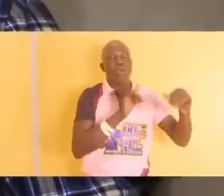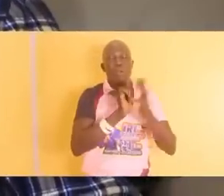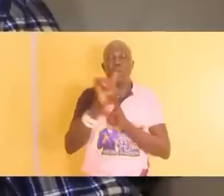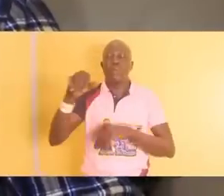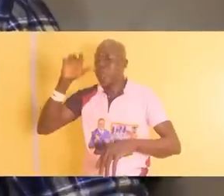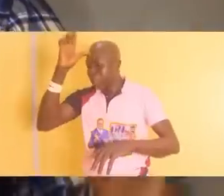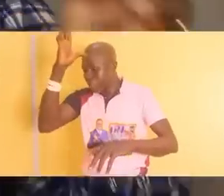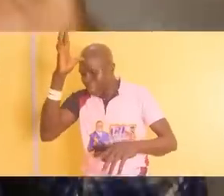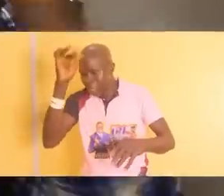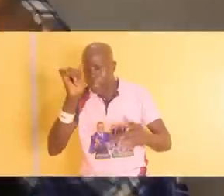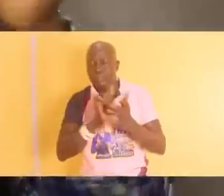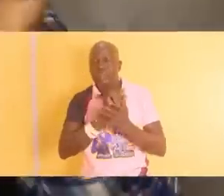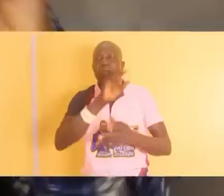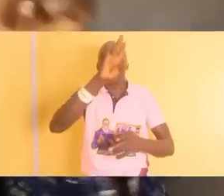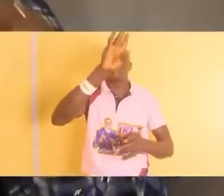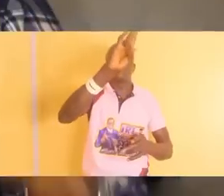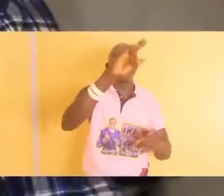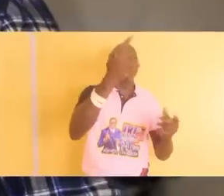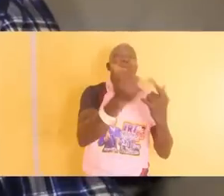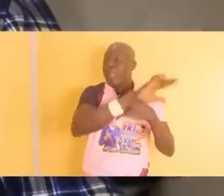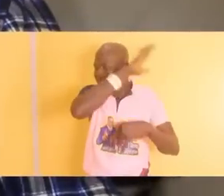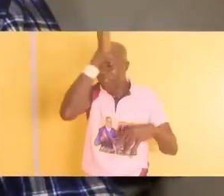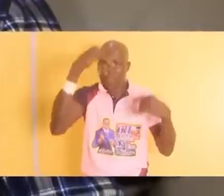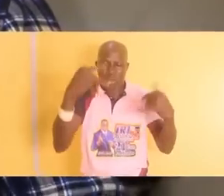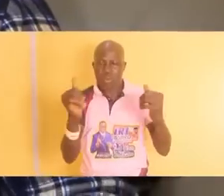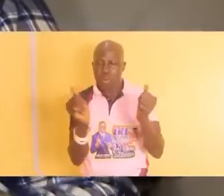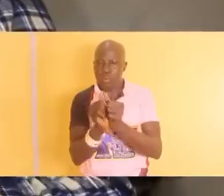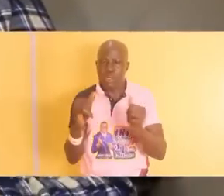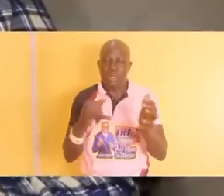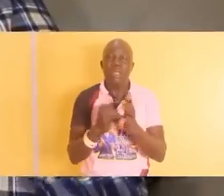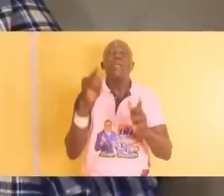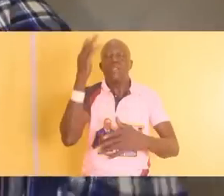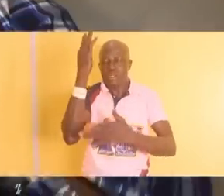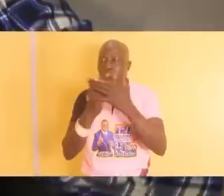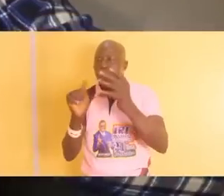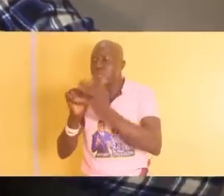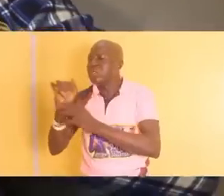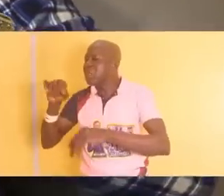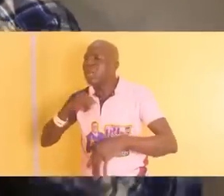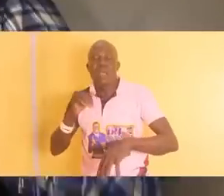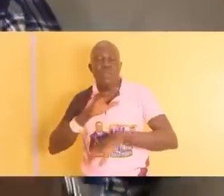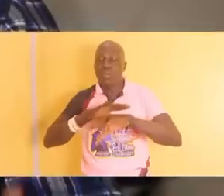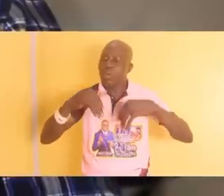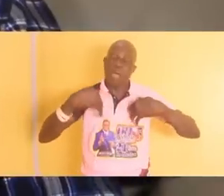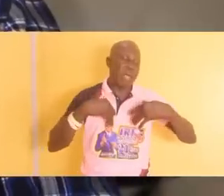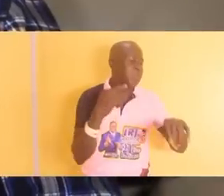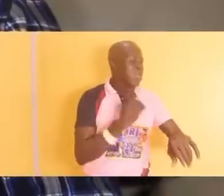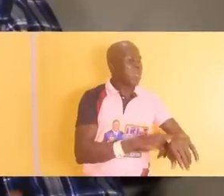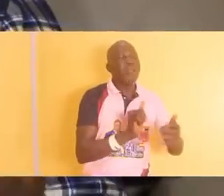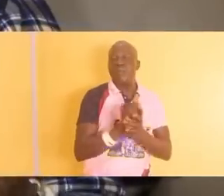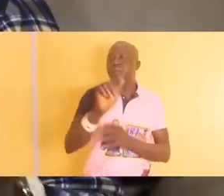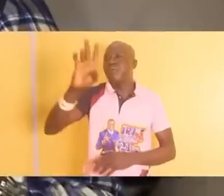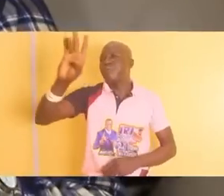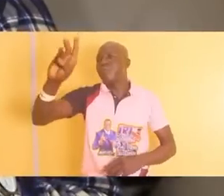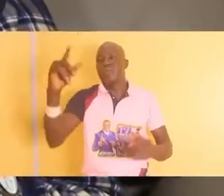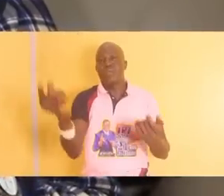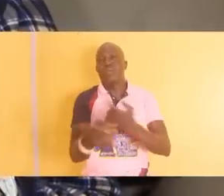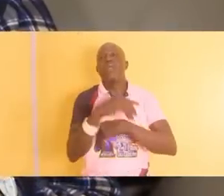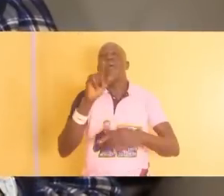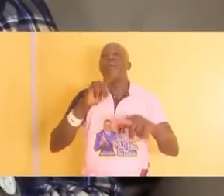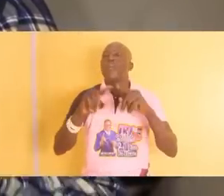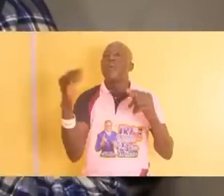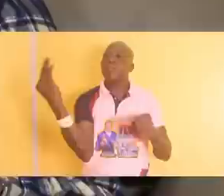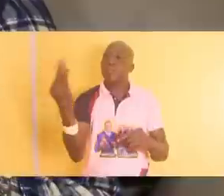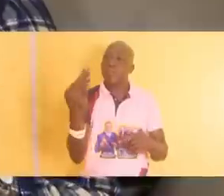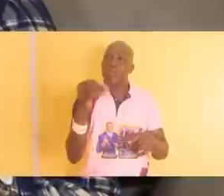called me. That day, the last 7 days, they did not joke with this. Somebody who said that she can't have time for 7 days. But